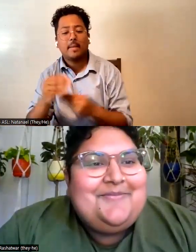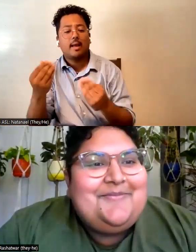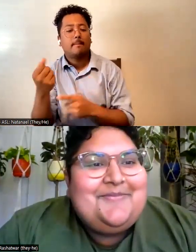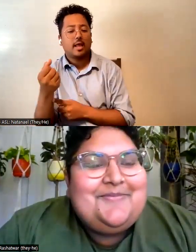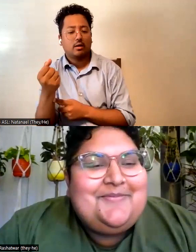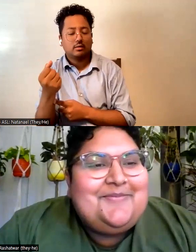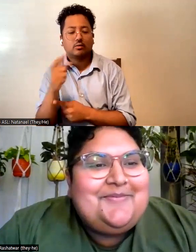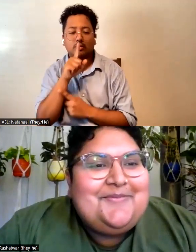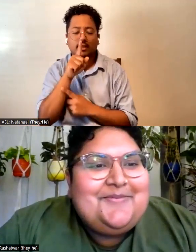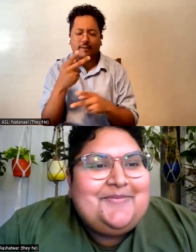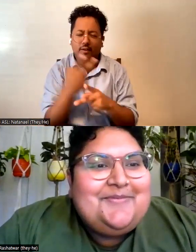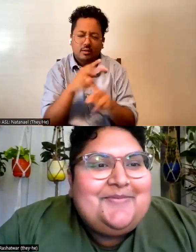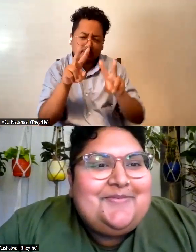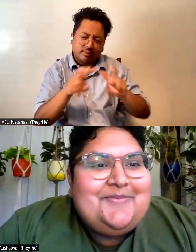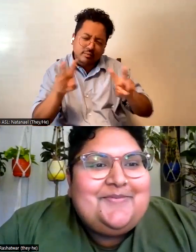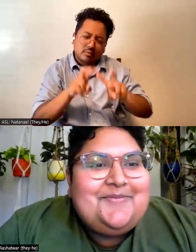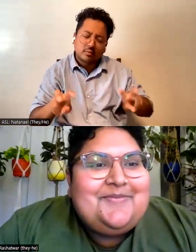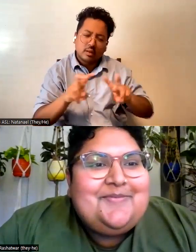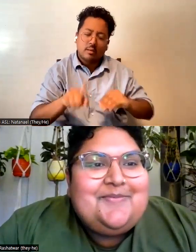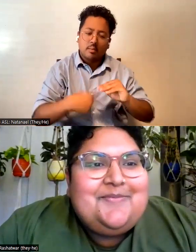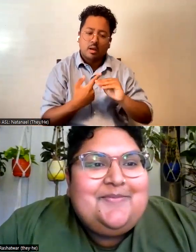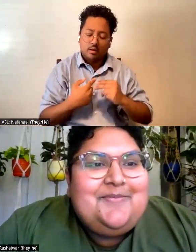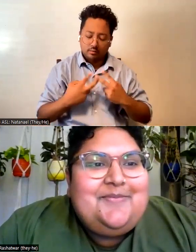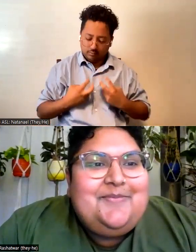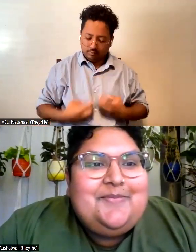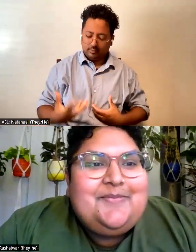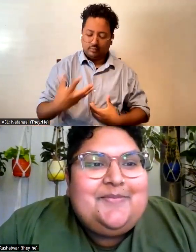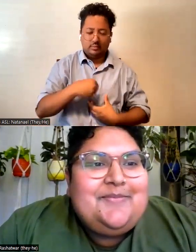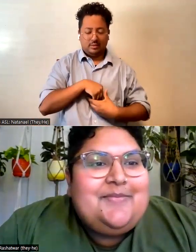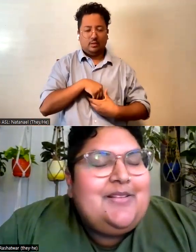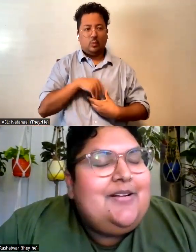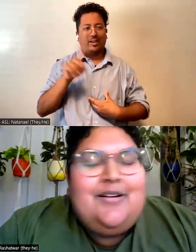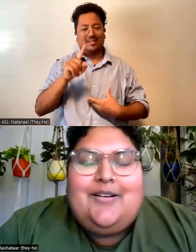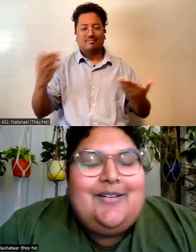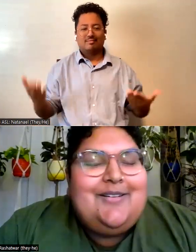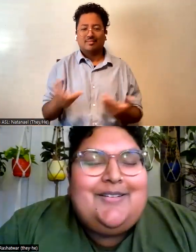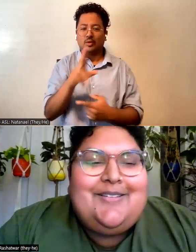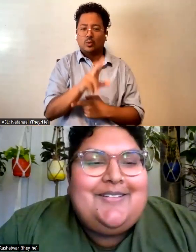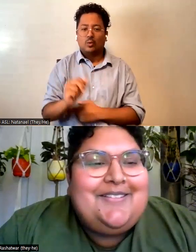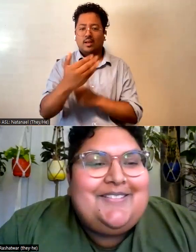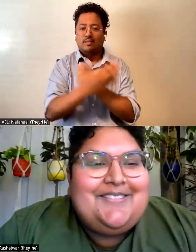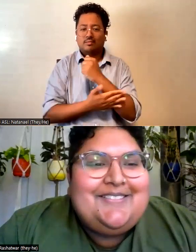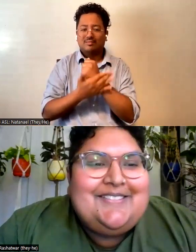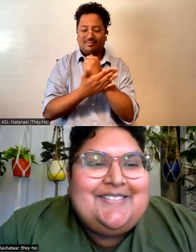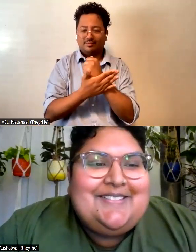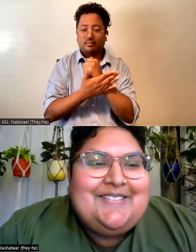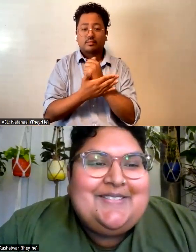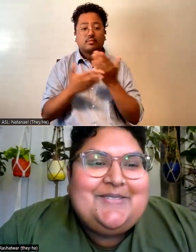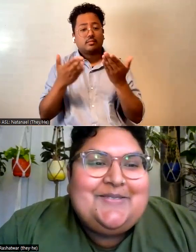women's eating and the productive power of metabolic personhood in American empire. Athia's writing is published